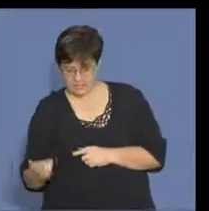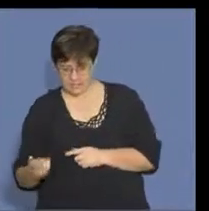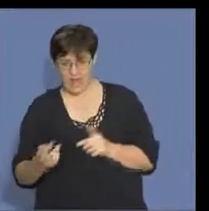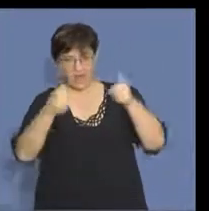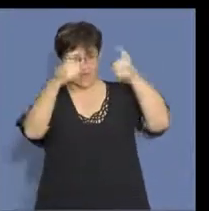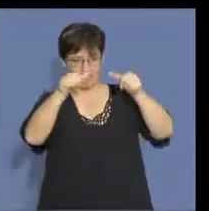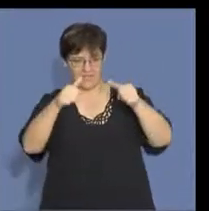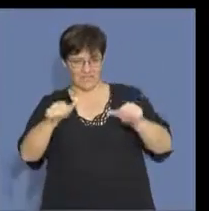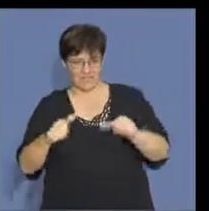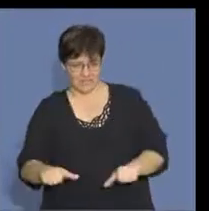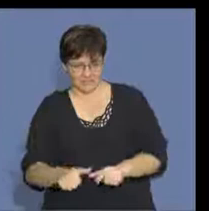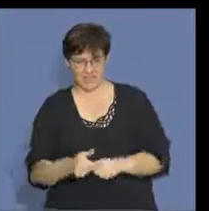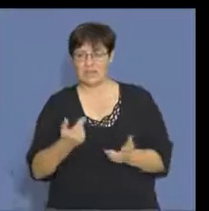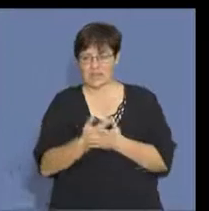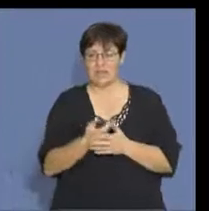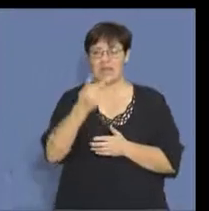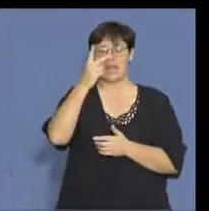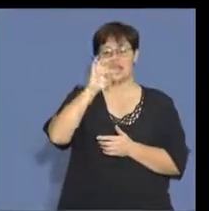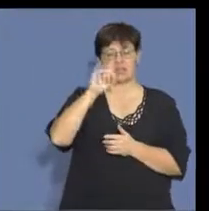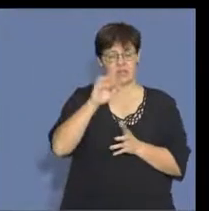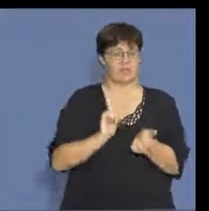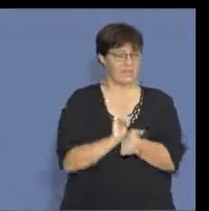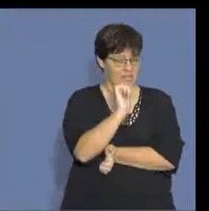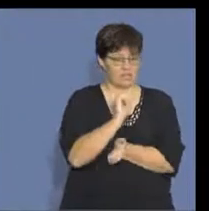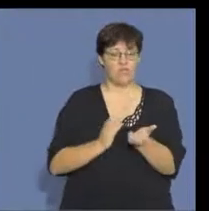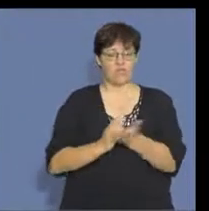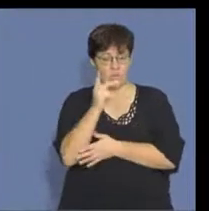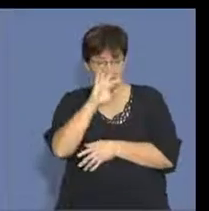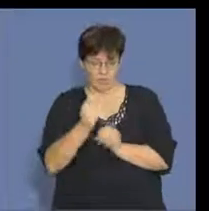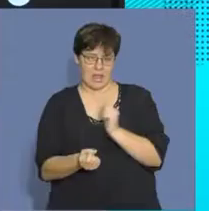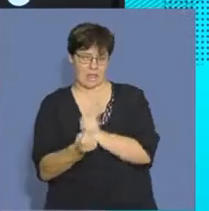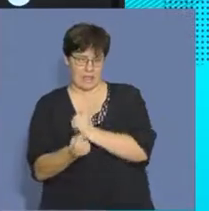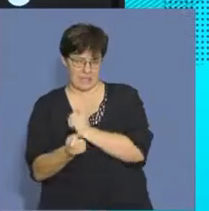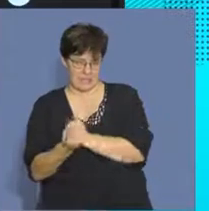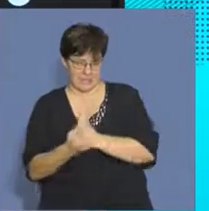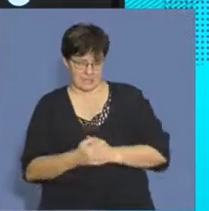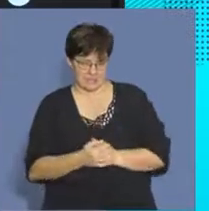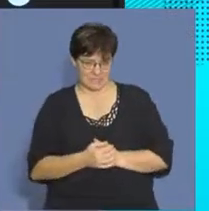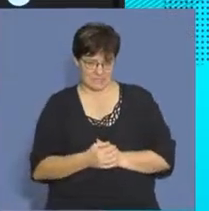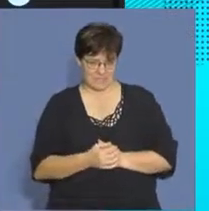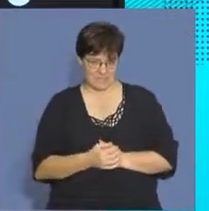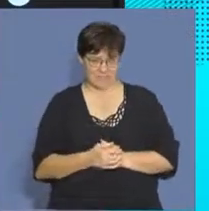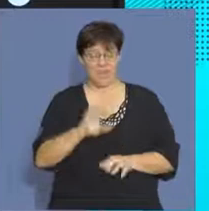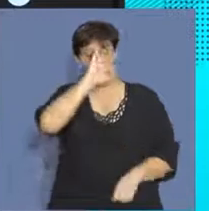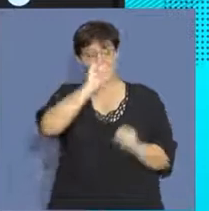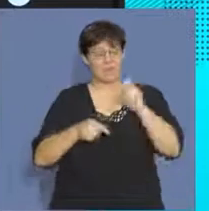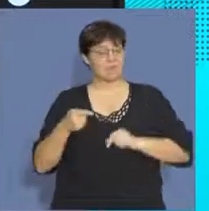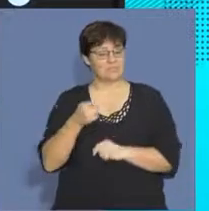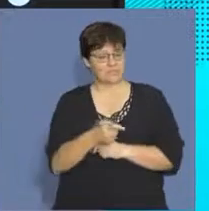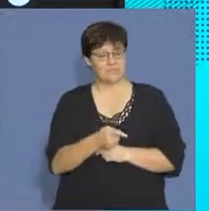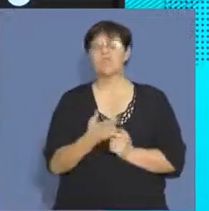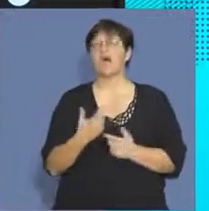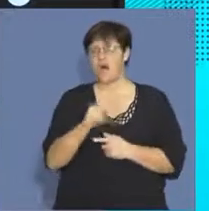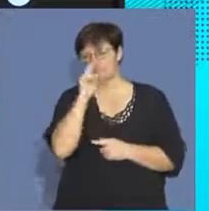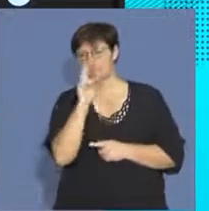We also know that there's nitrogen fixation that occurs through these bacteria. Guys, as we wrap this segment up, it's important